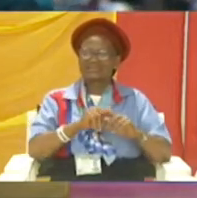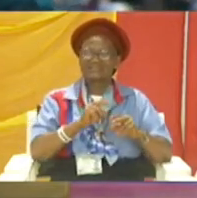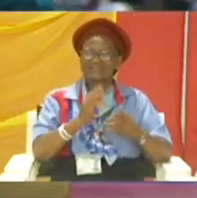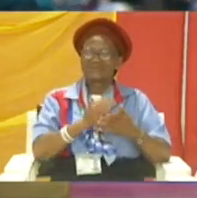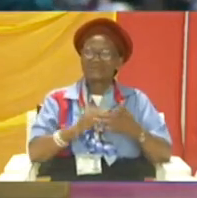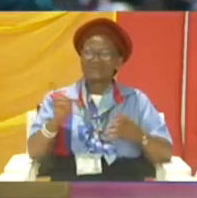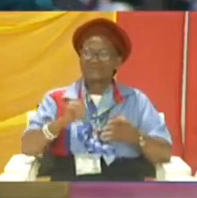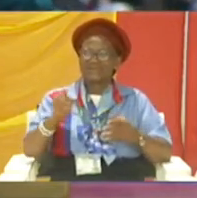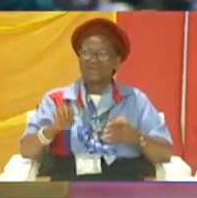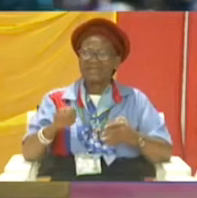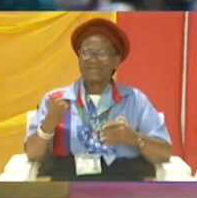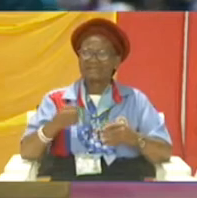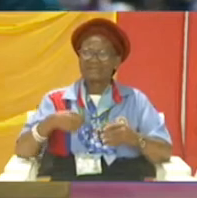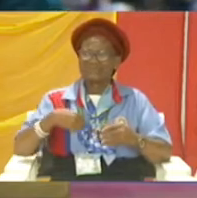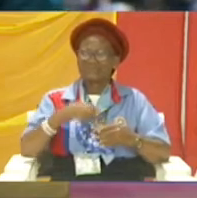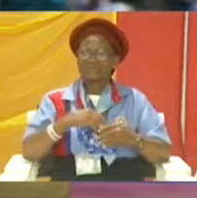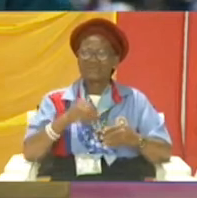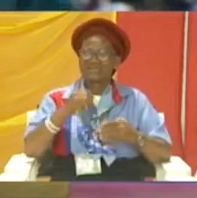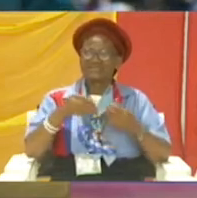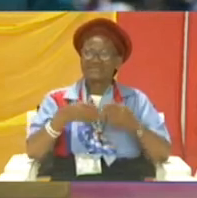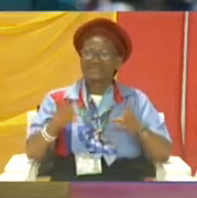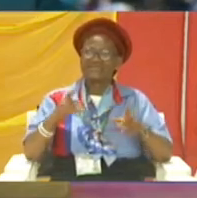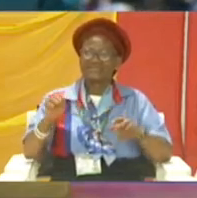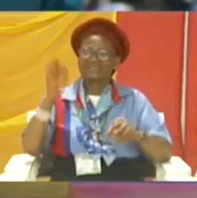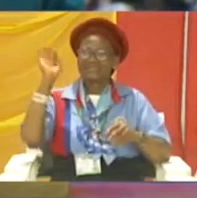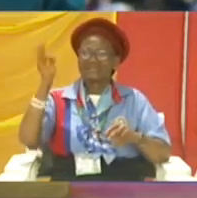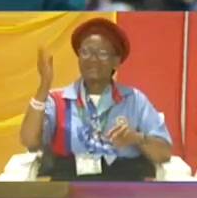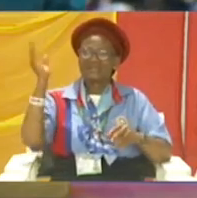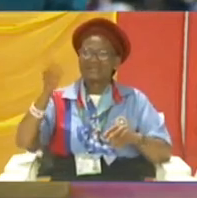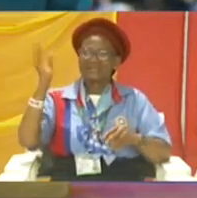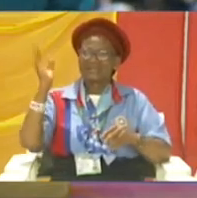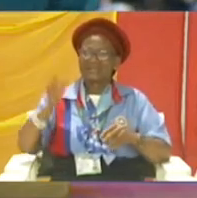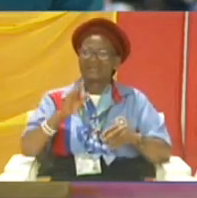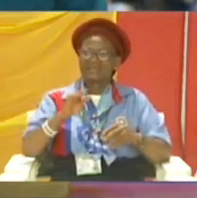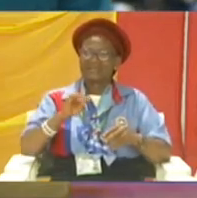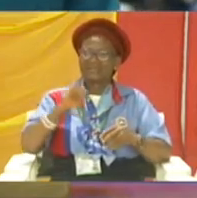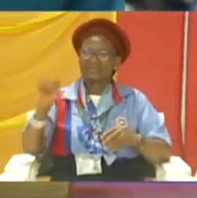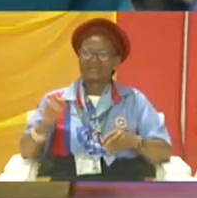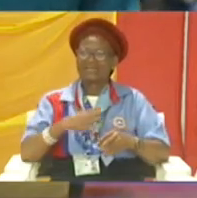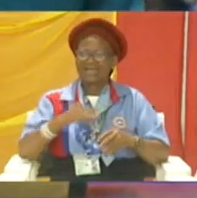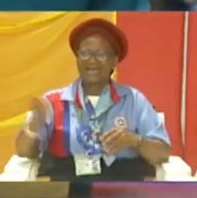We finished the preaching. I was on my way to my car. And